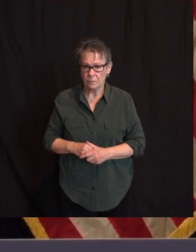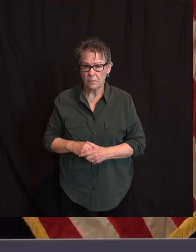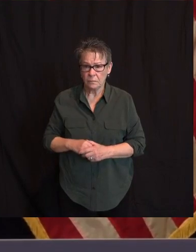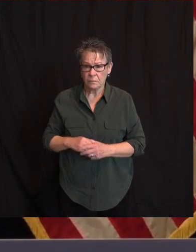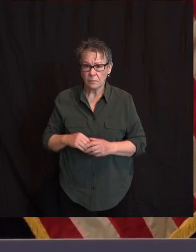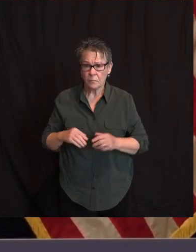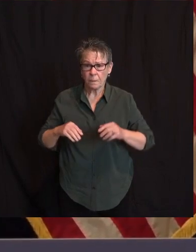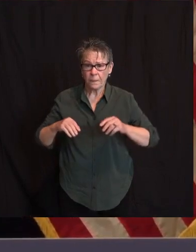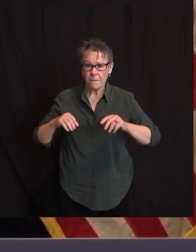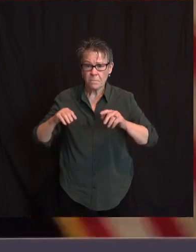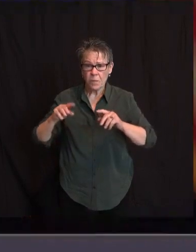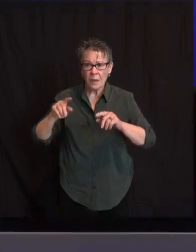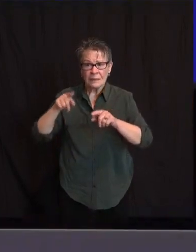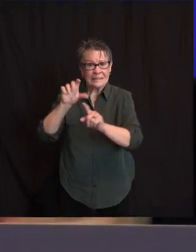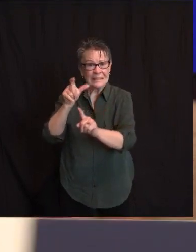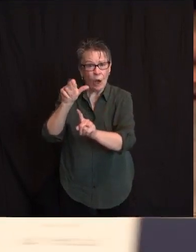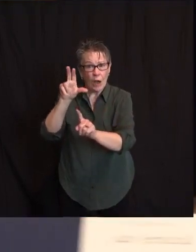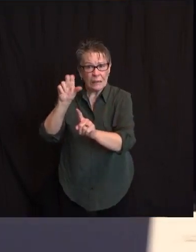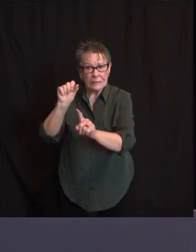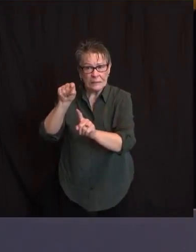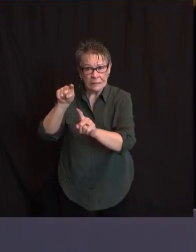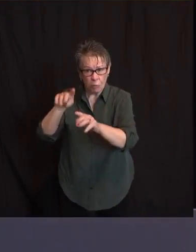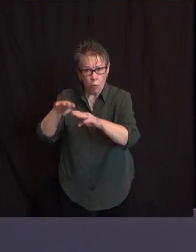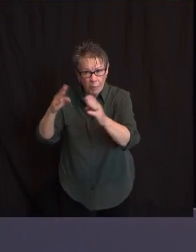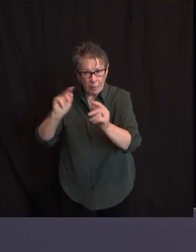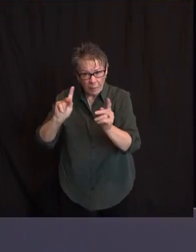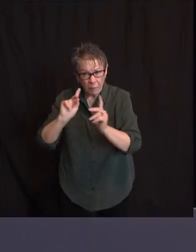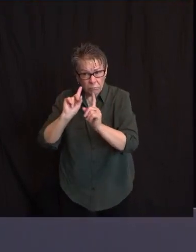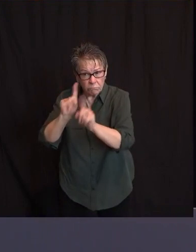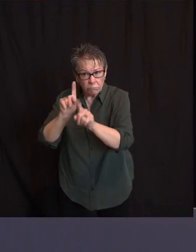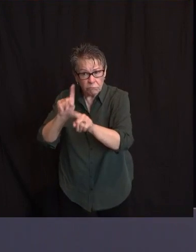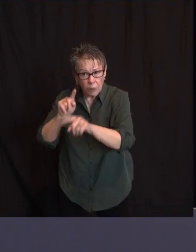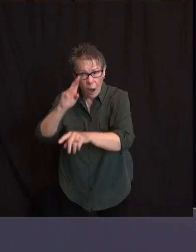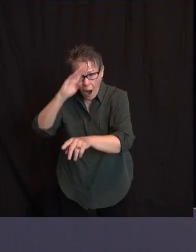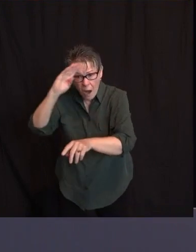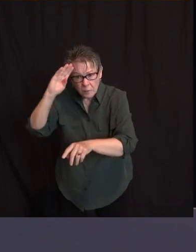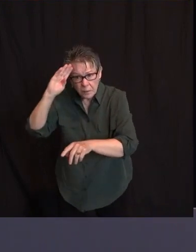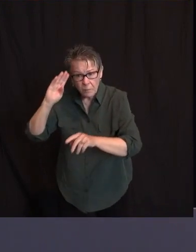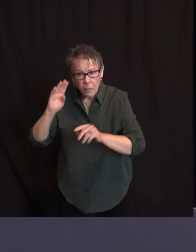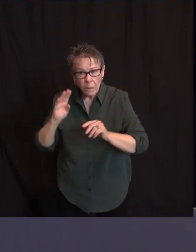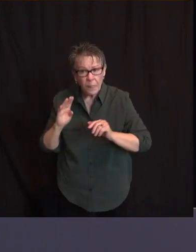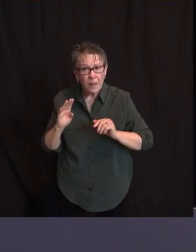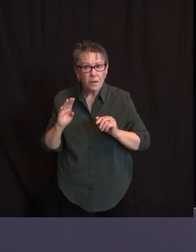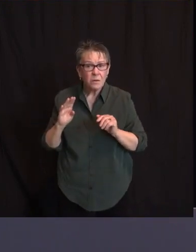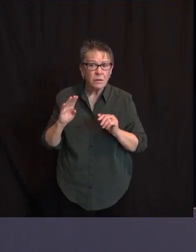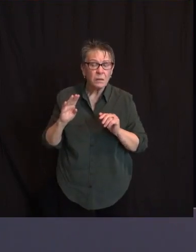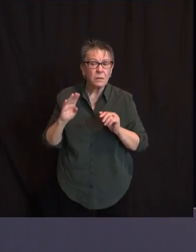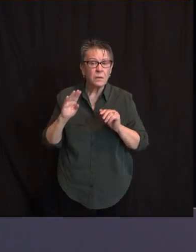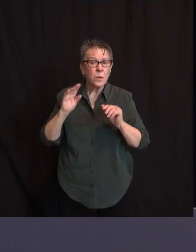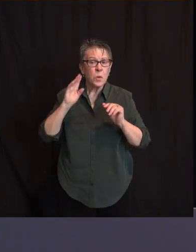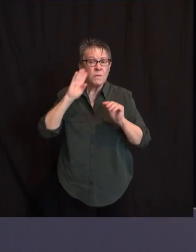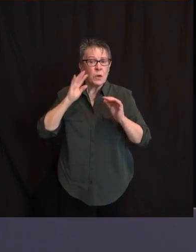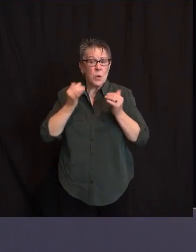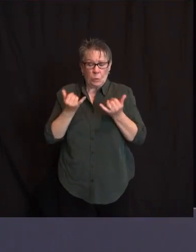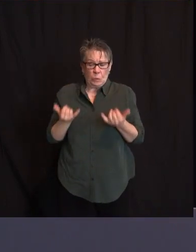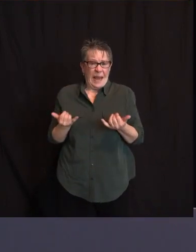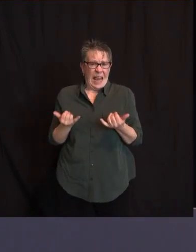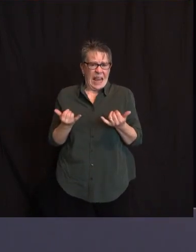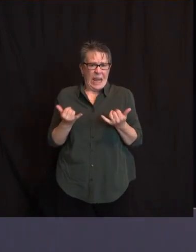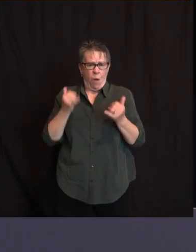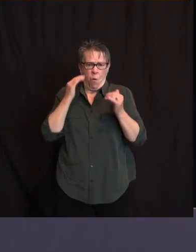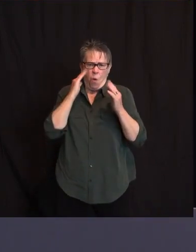Secaucus. We hope around 20 to 25. It may be lower than that. We have admission criteria